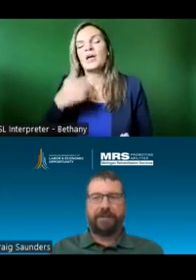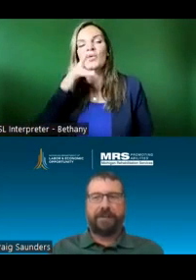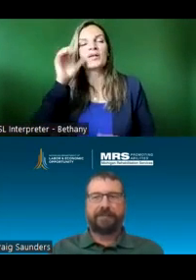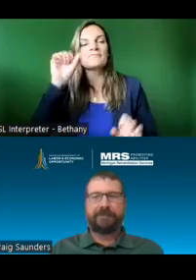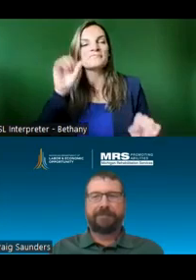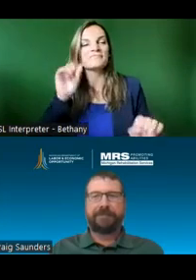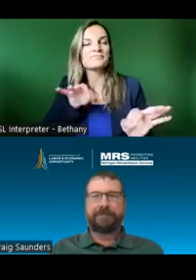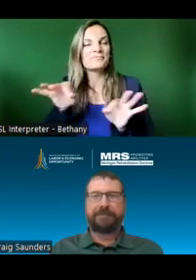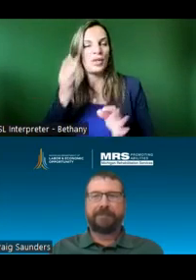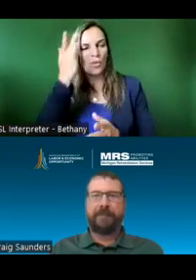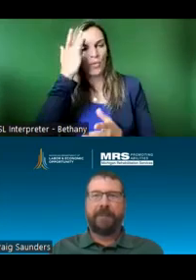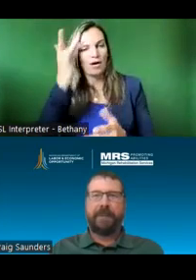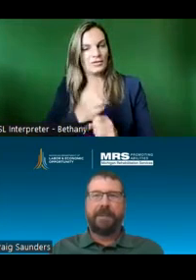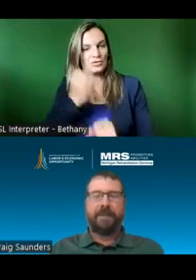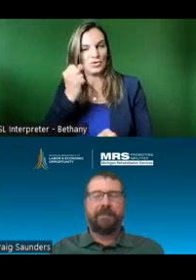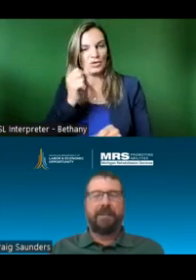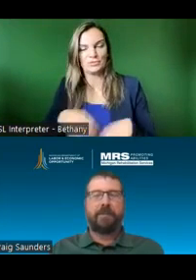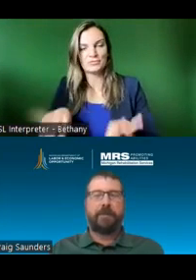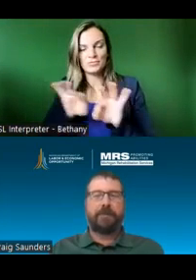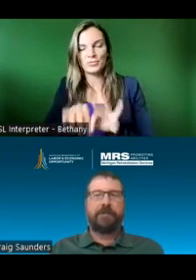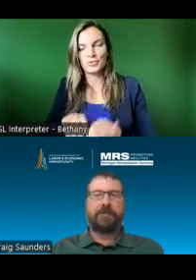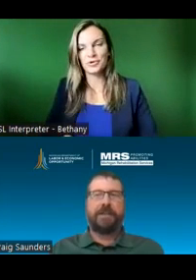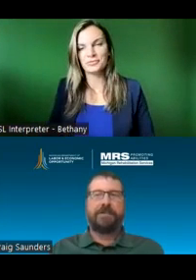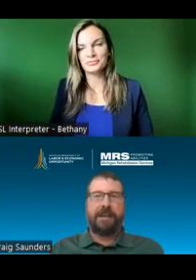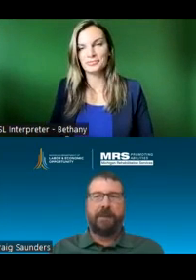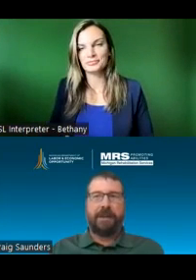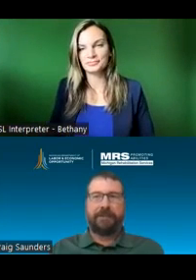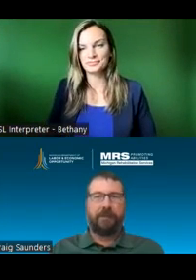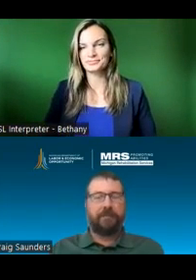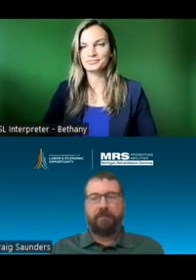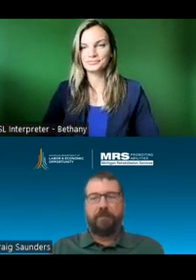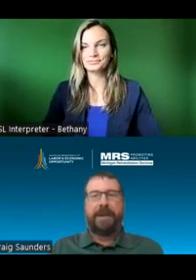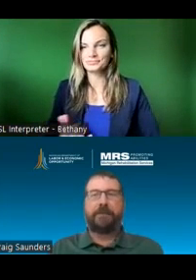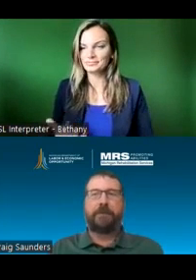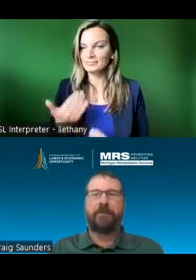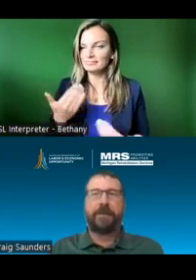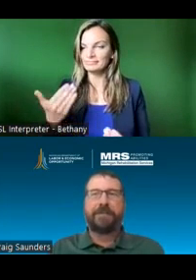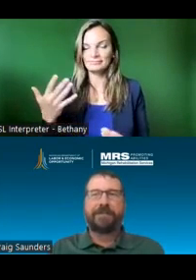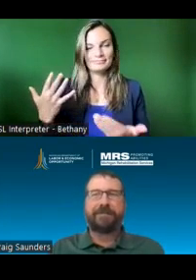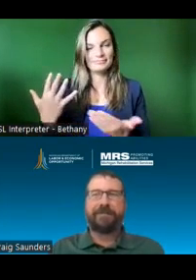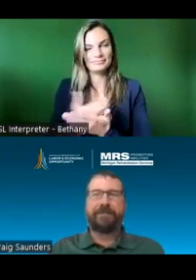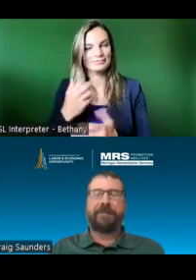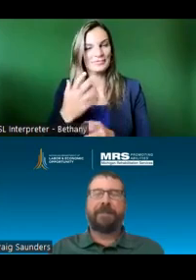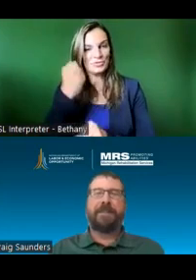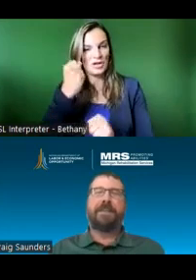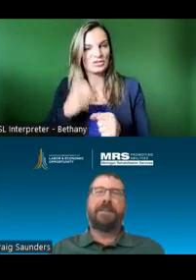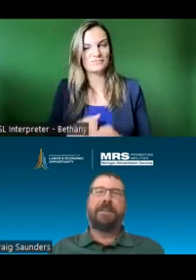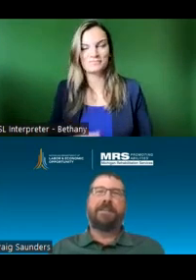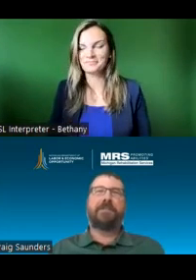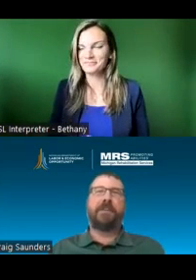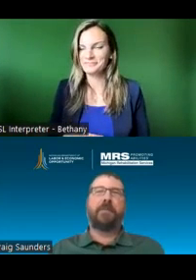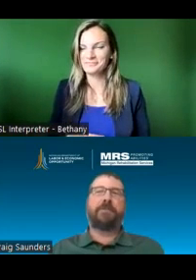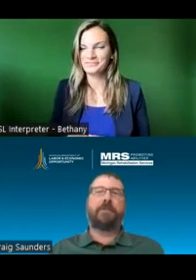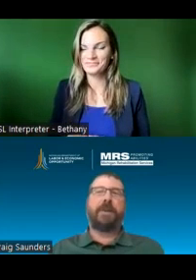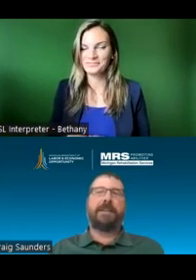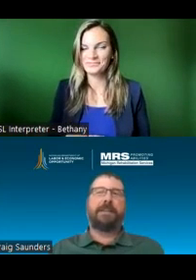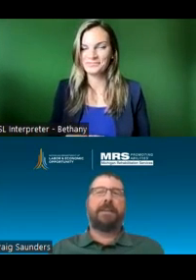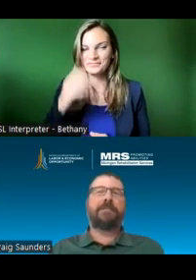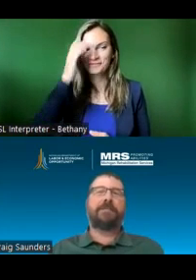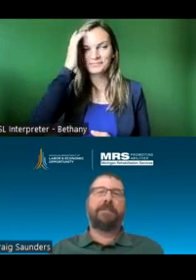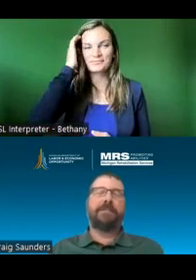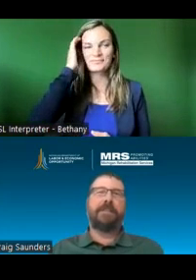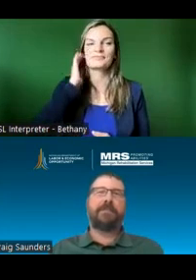of stretching. It's time for a position change anyways, so why not do a stretch? Let's start with this